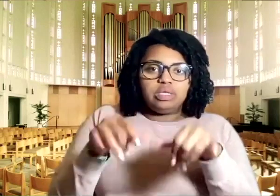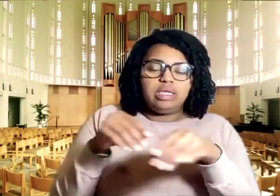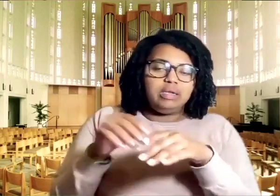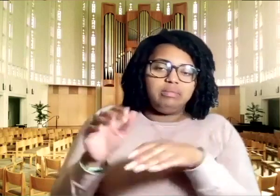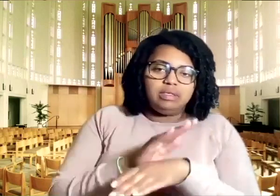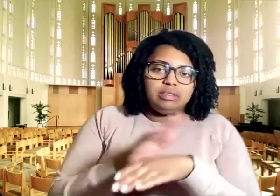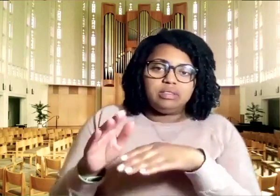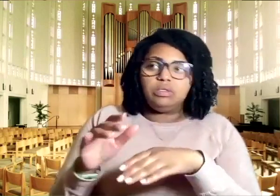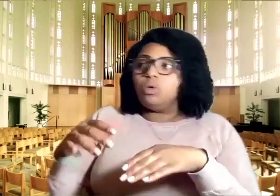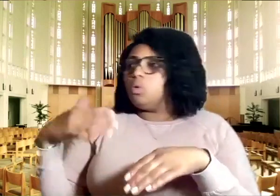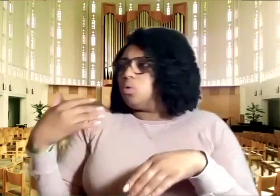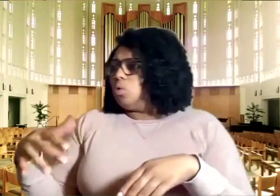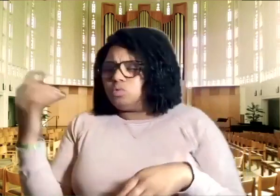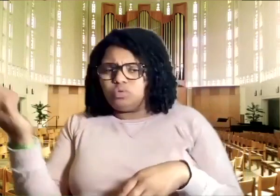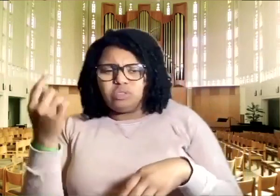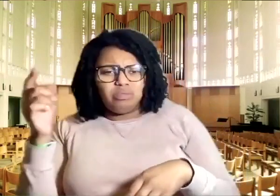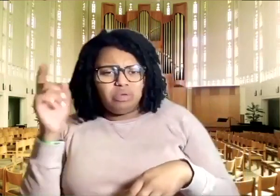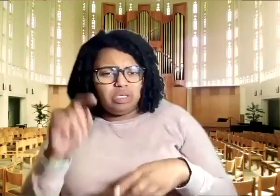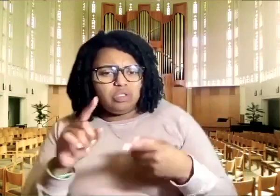to, wow.